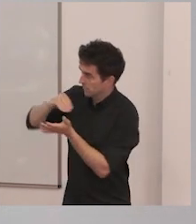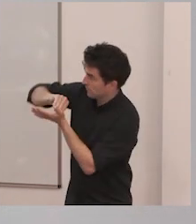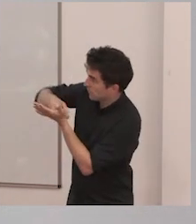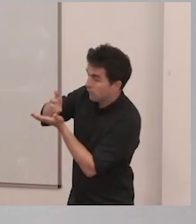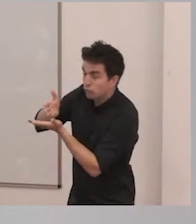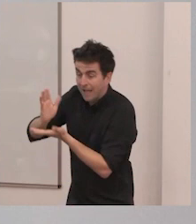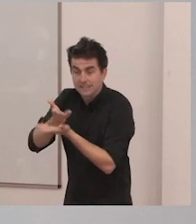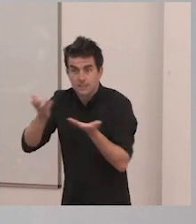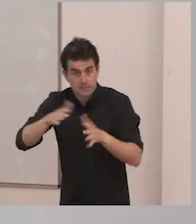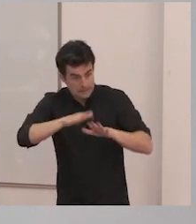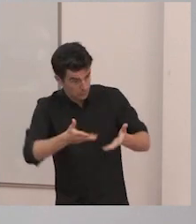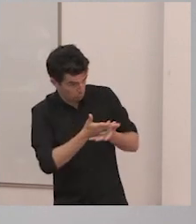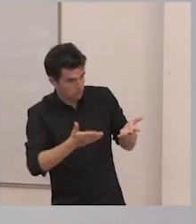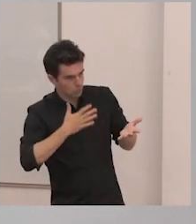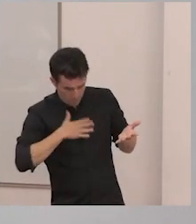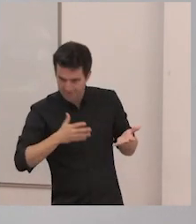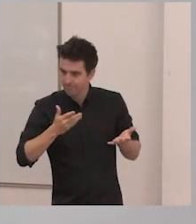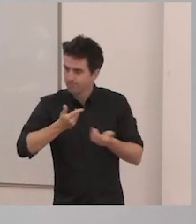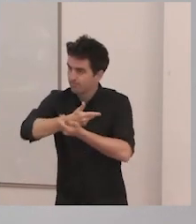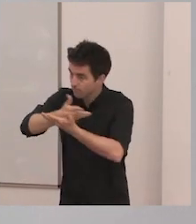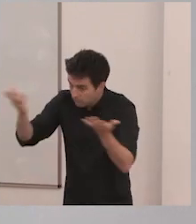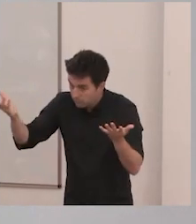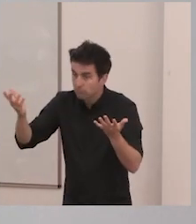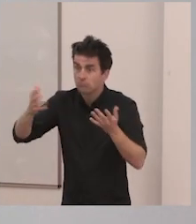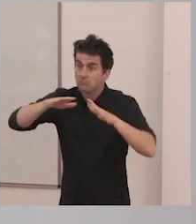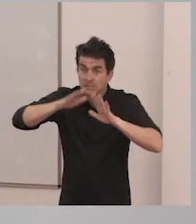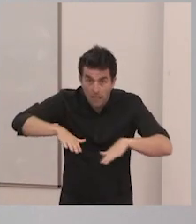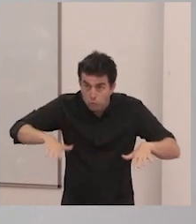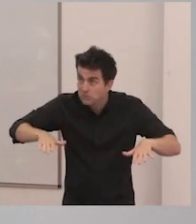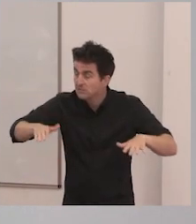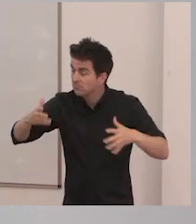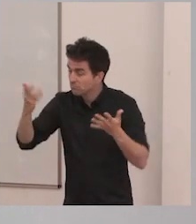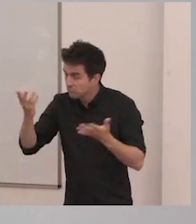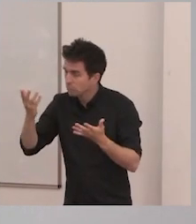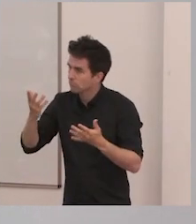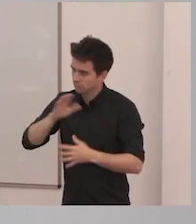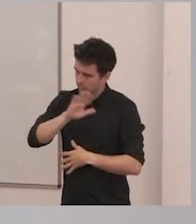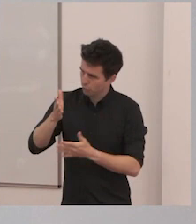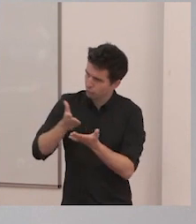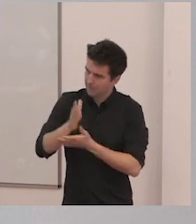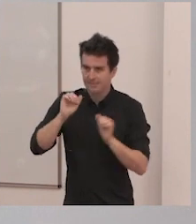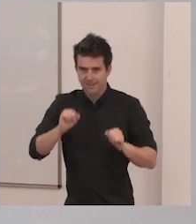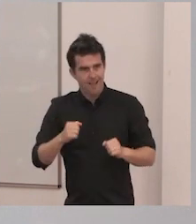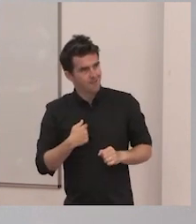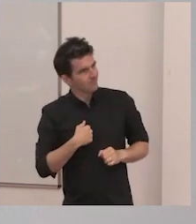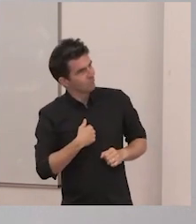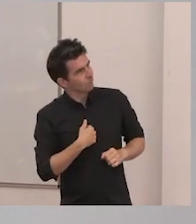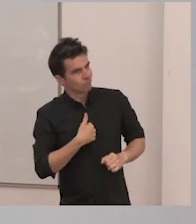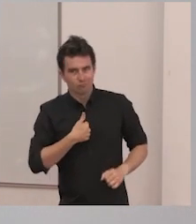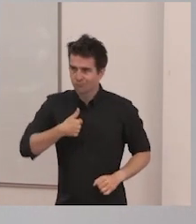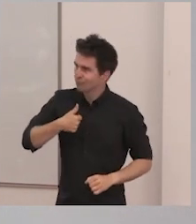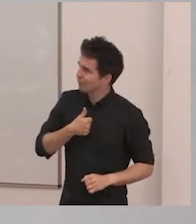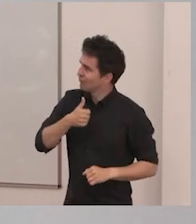and self-determination over their own bodies. This is the principle of bodily integrity,